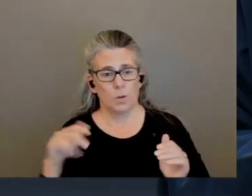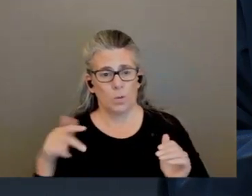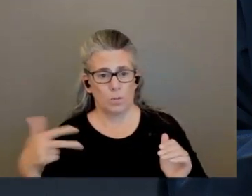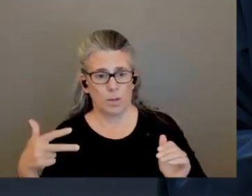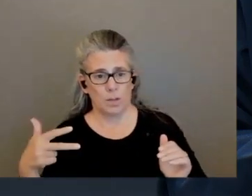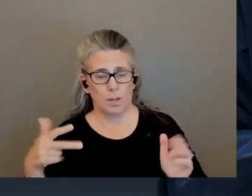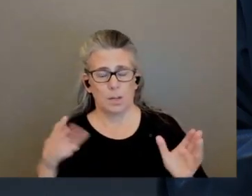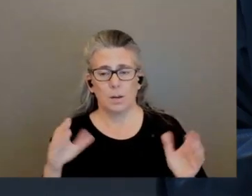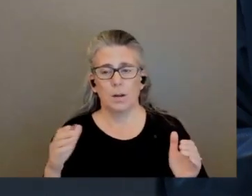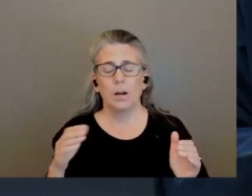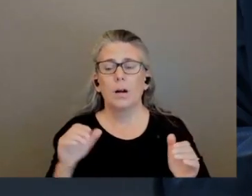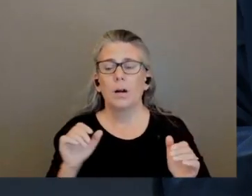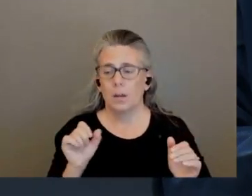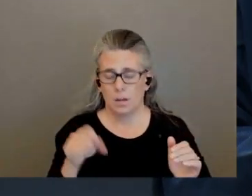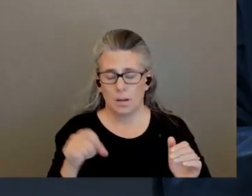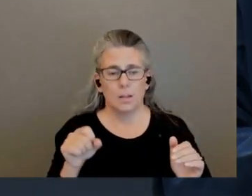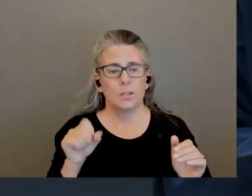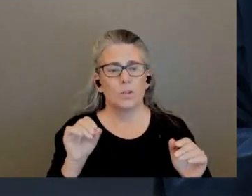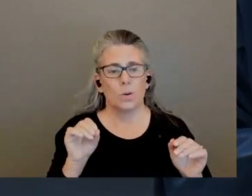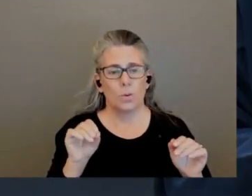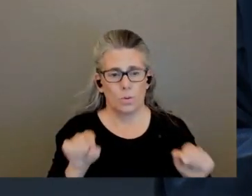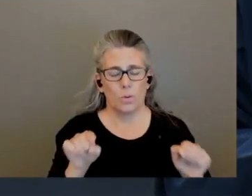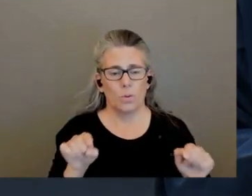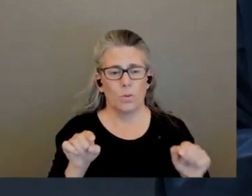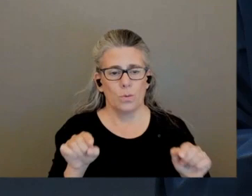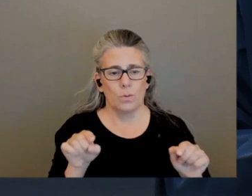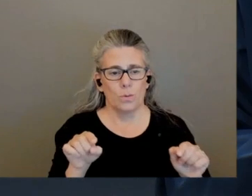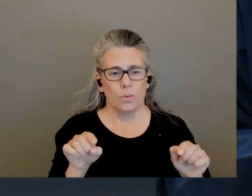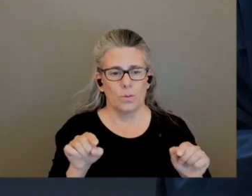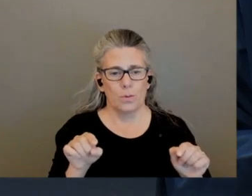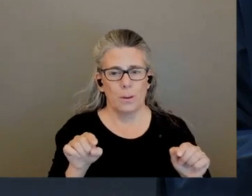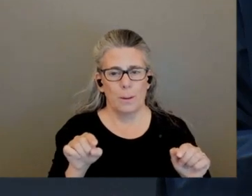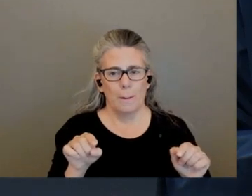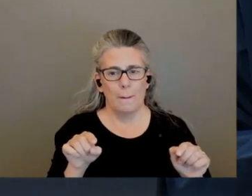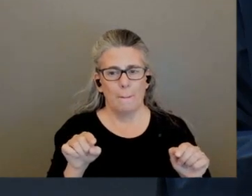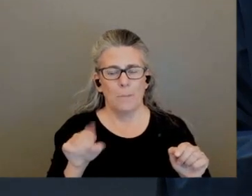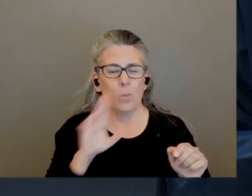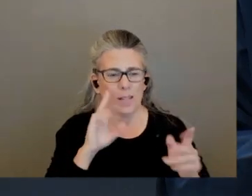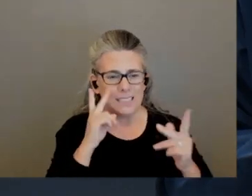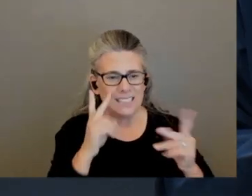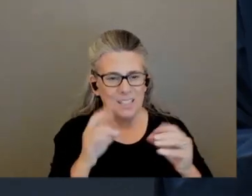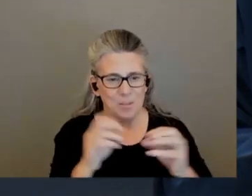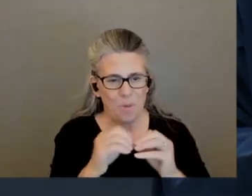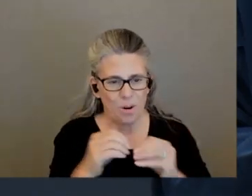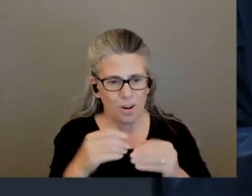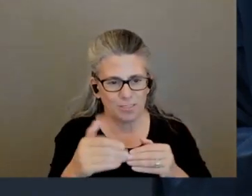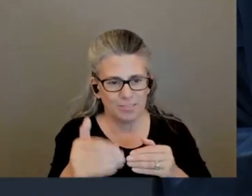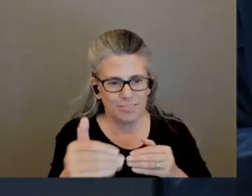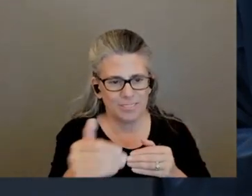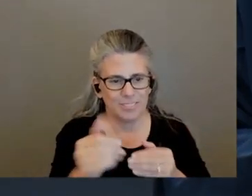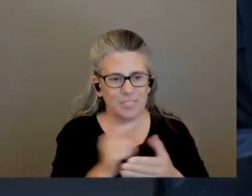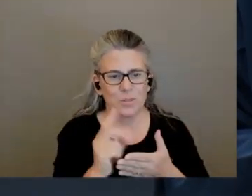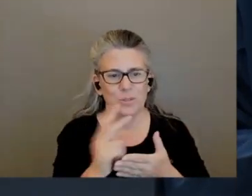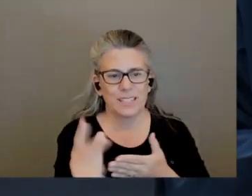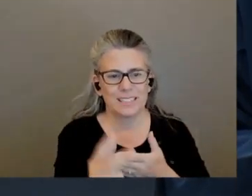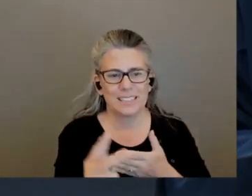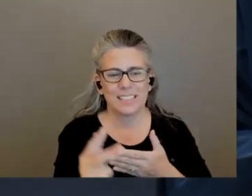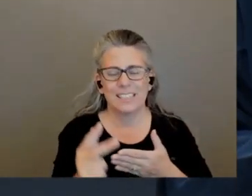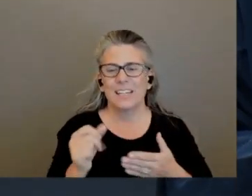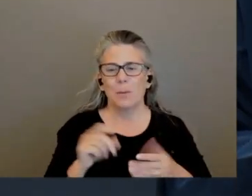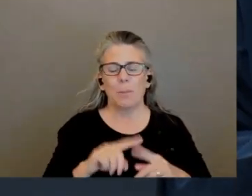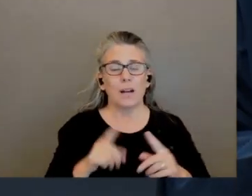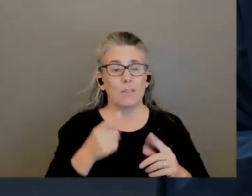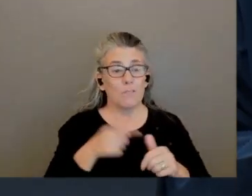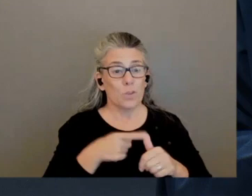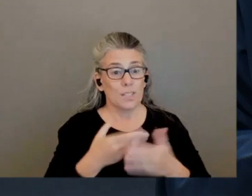data in the coming weeks. Yep. The first figure you need to have in mind is that